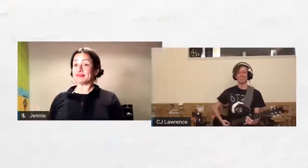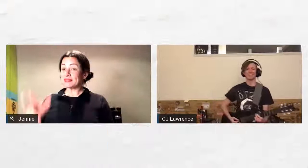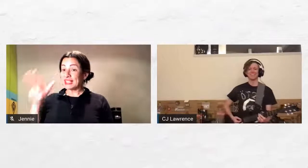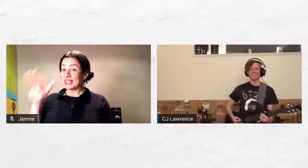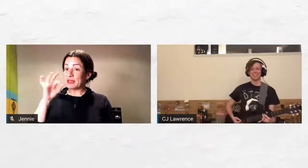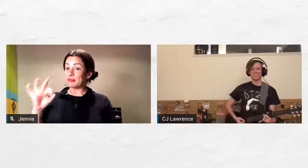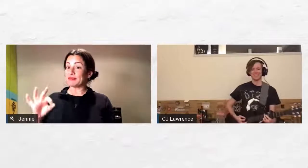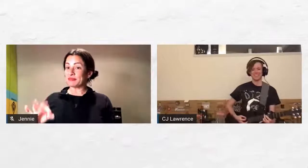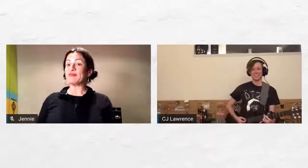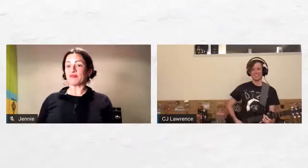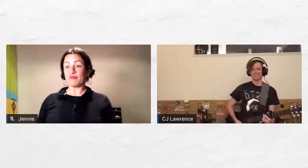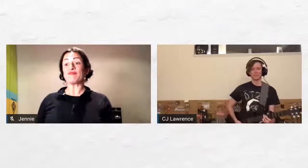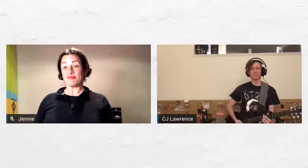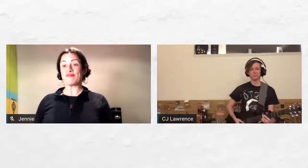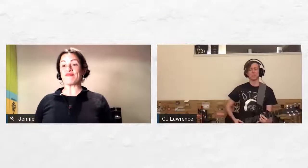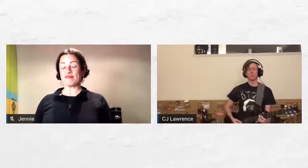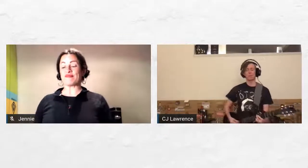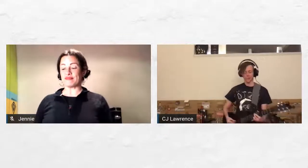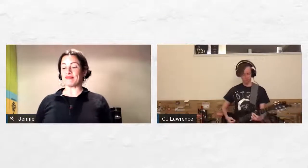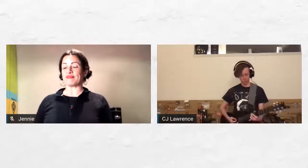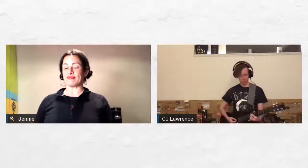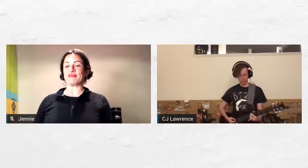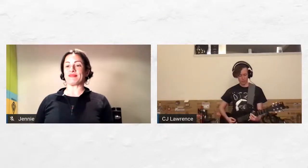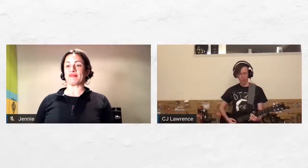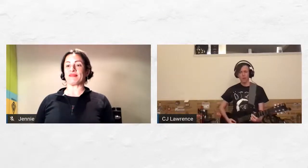right? Yeah. Cool.